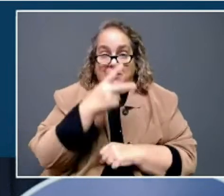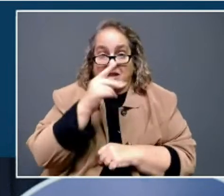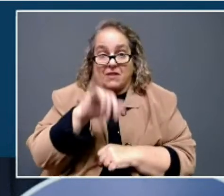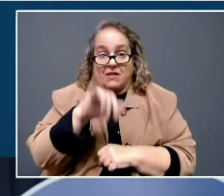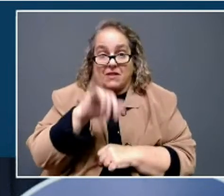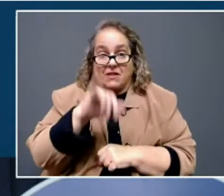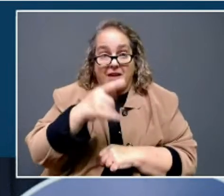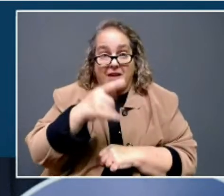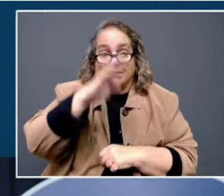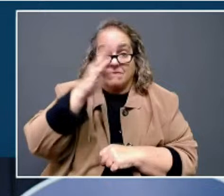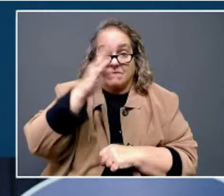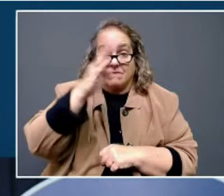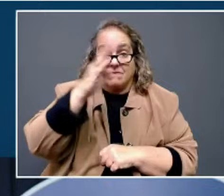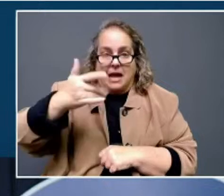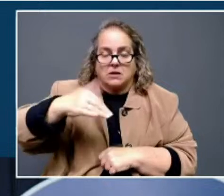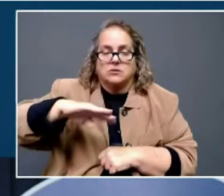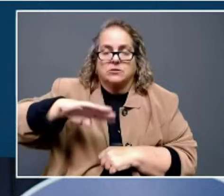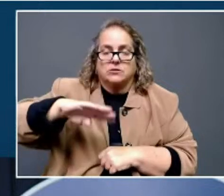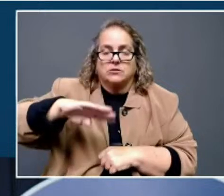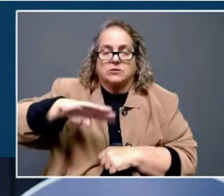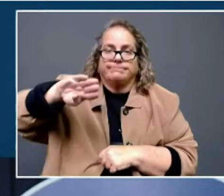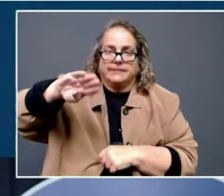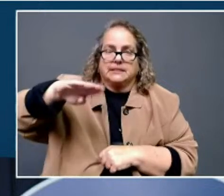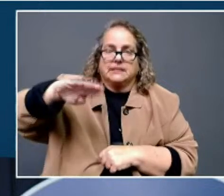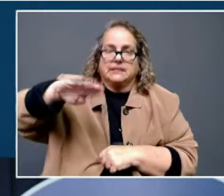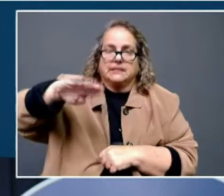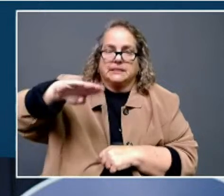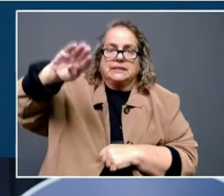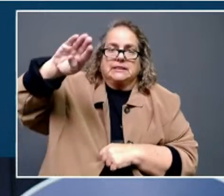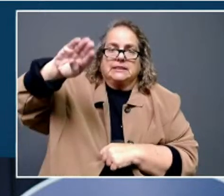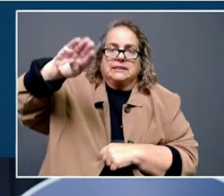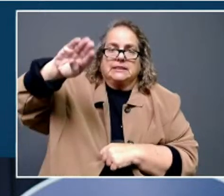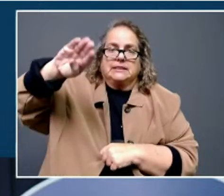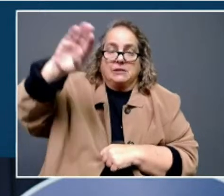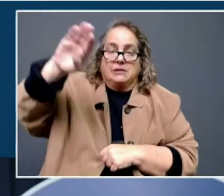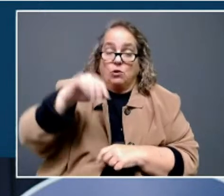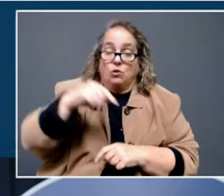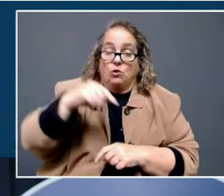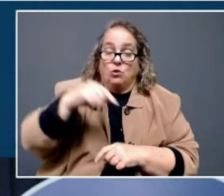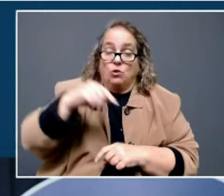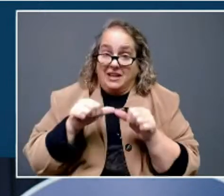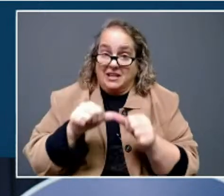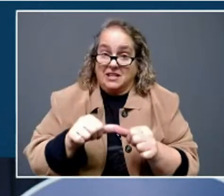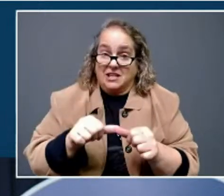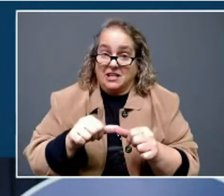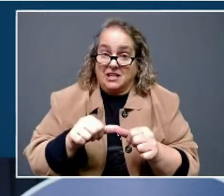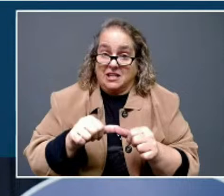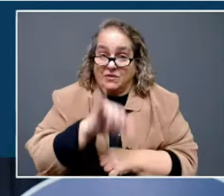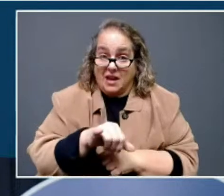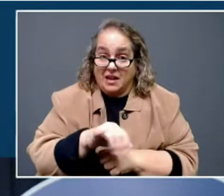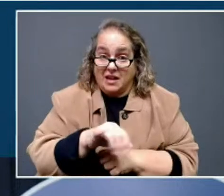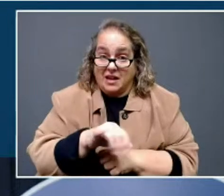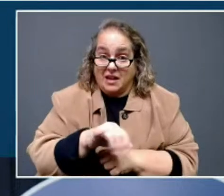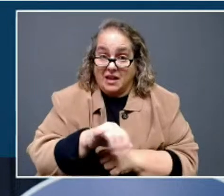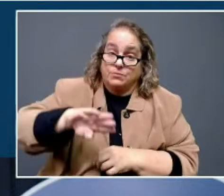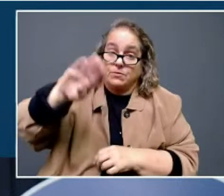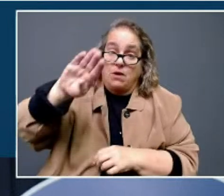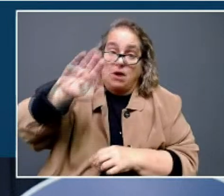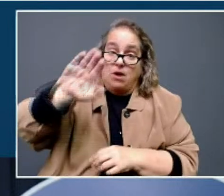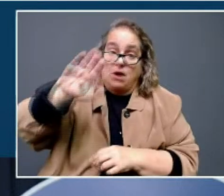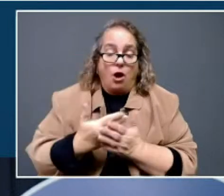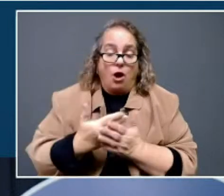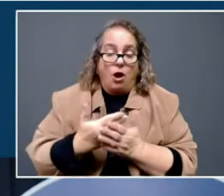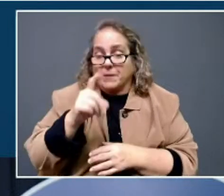now increasing pretty significantly. And if we continue that trajectory, all of our beds will be